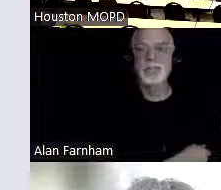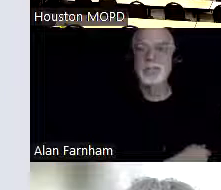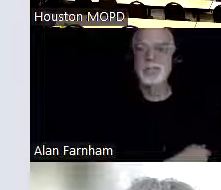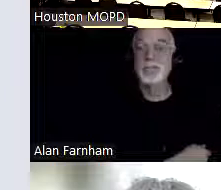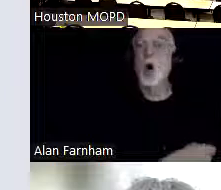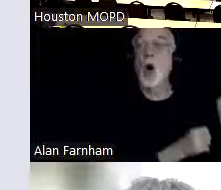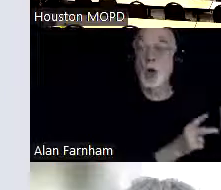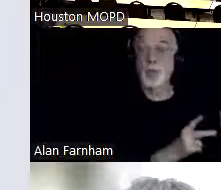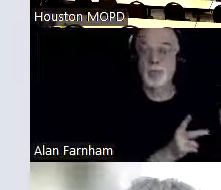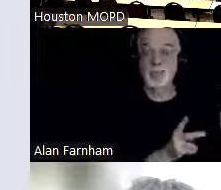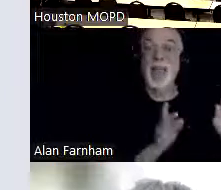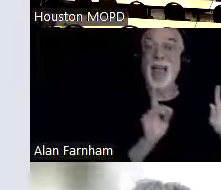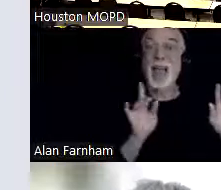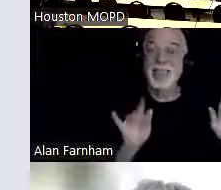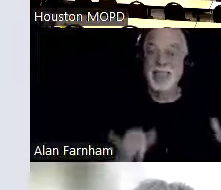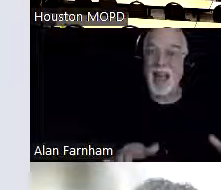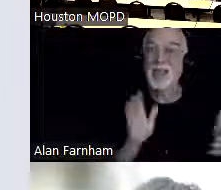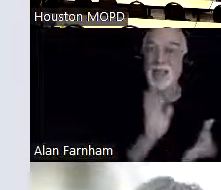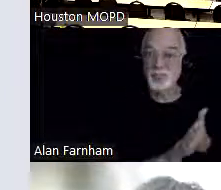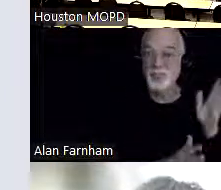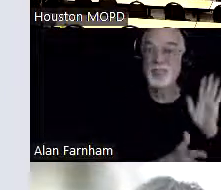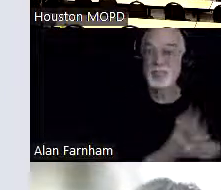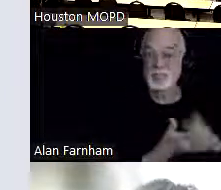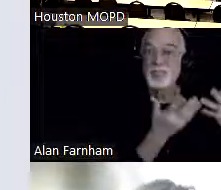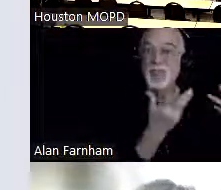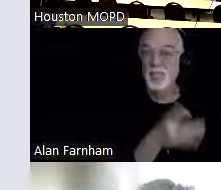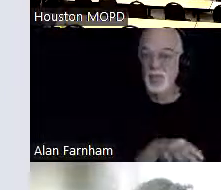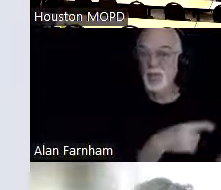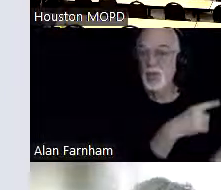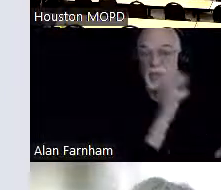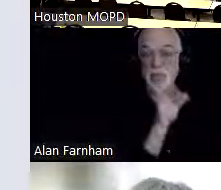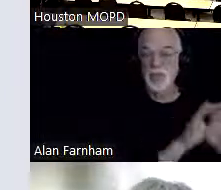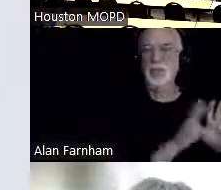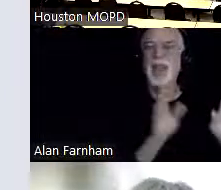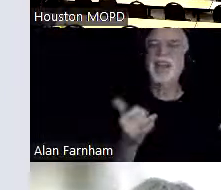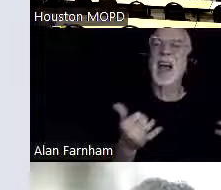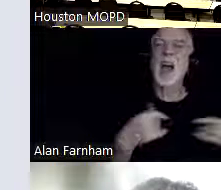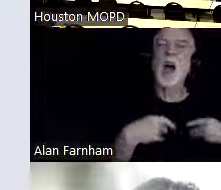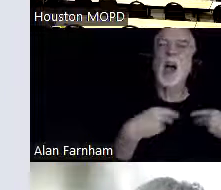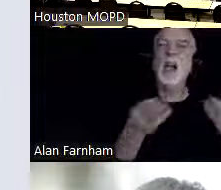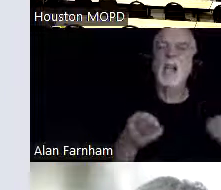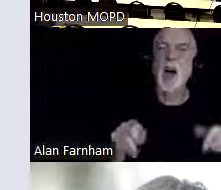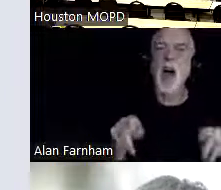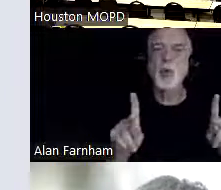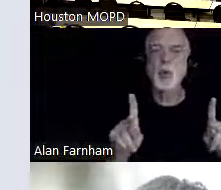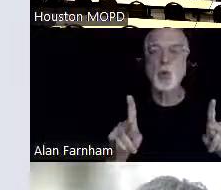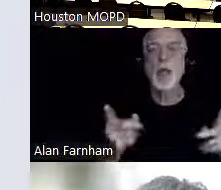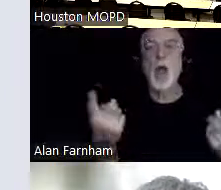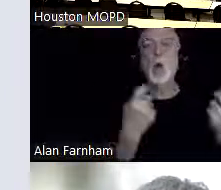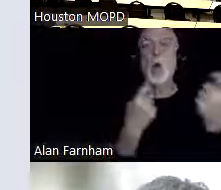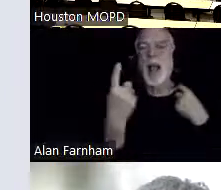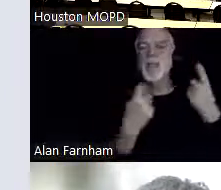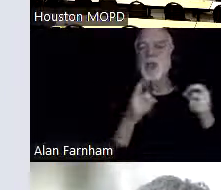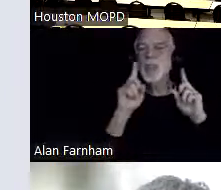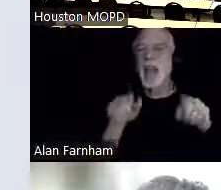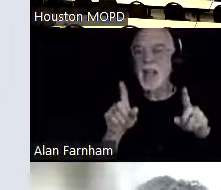So that is the end of the slide. I wanted to give an opportunity for some questions and answers, because I have